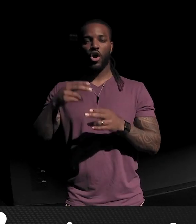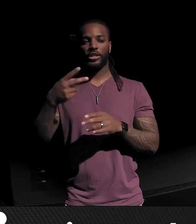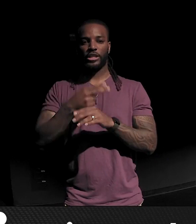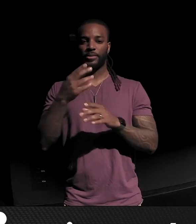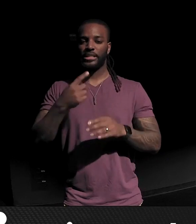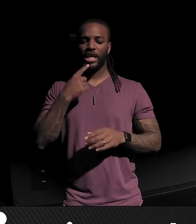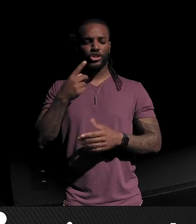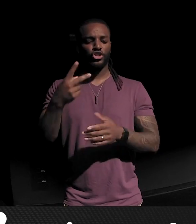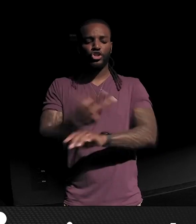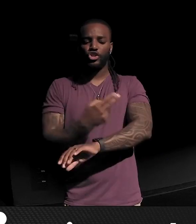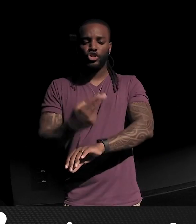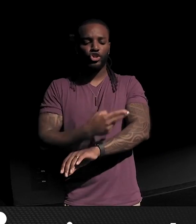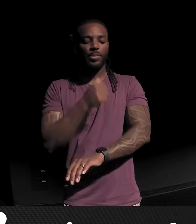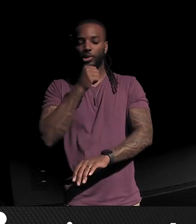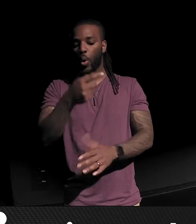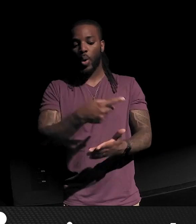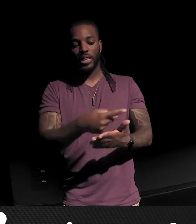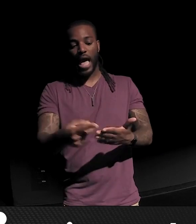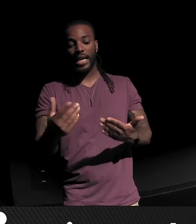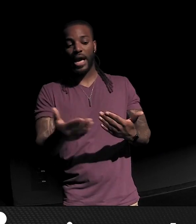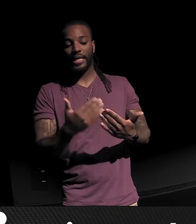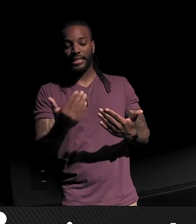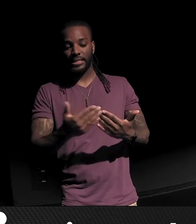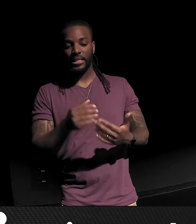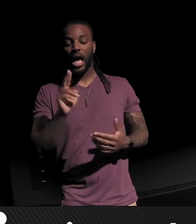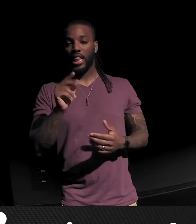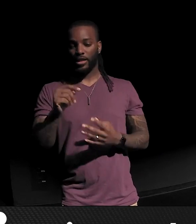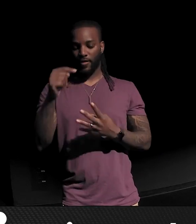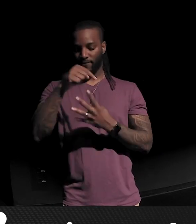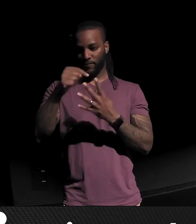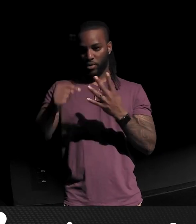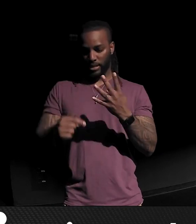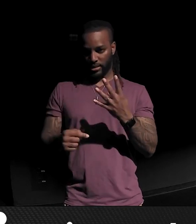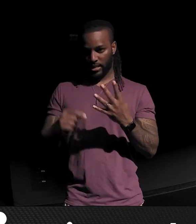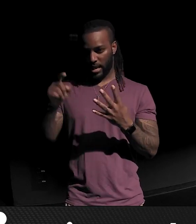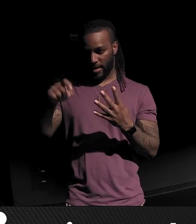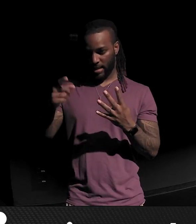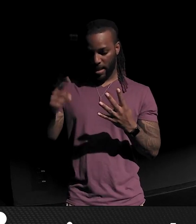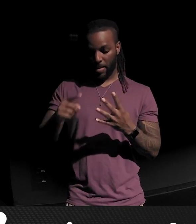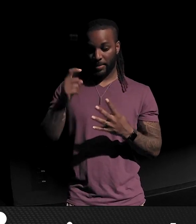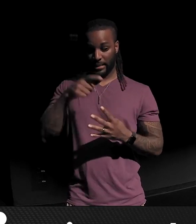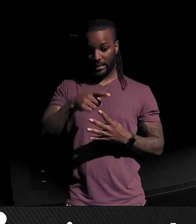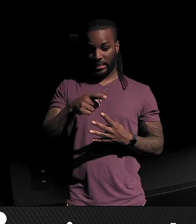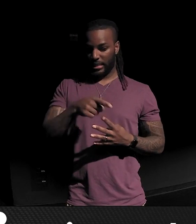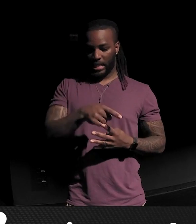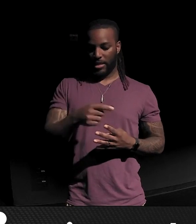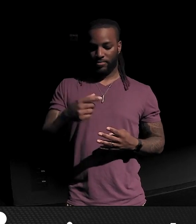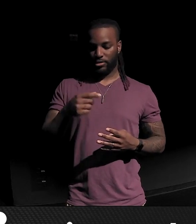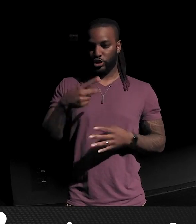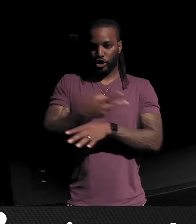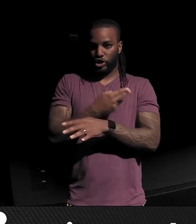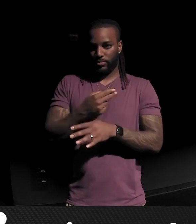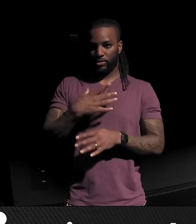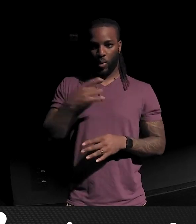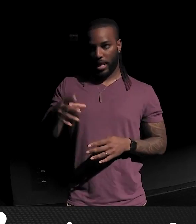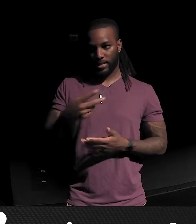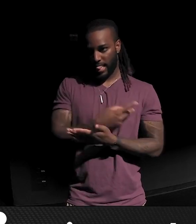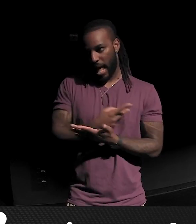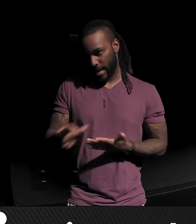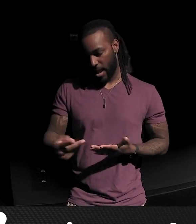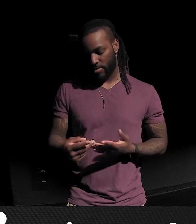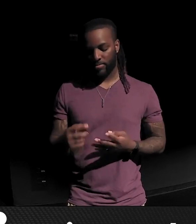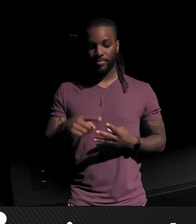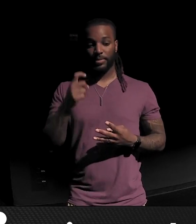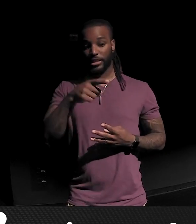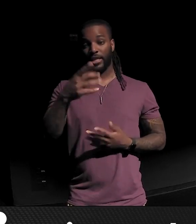lie down easily unless 4 conditions are met. Because they're timid, they won't lie down if they're afraid. Because they're social, they